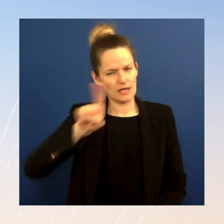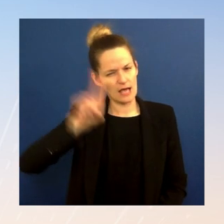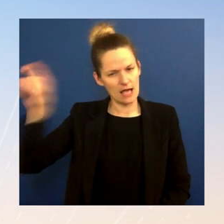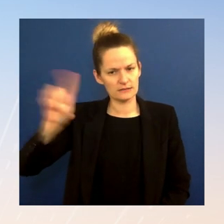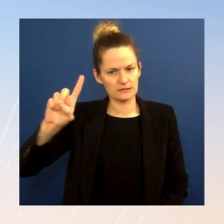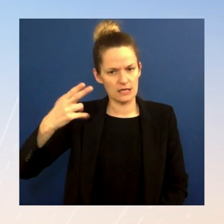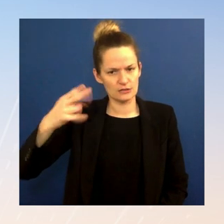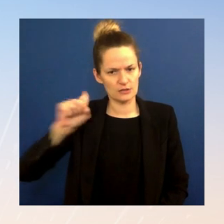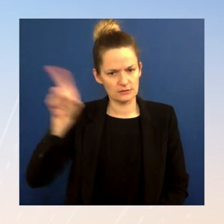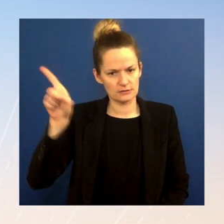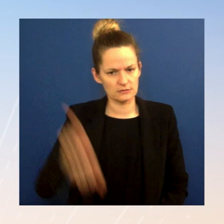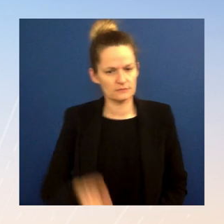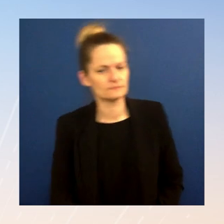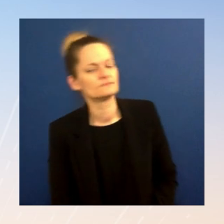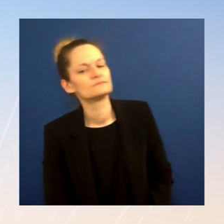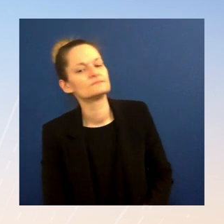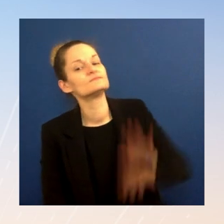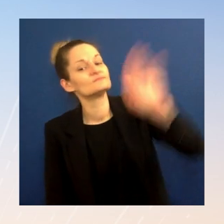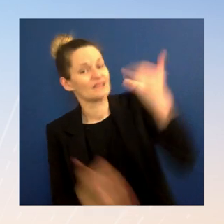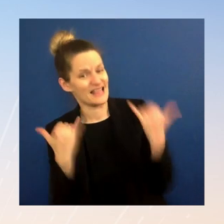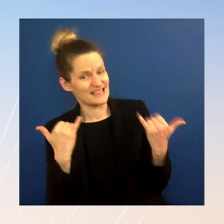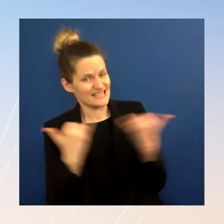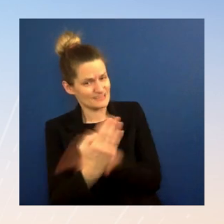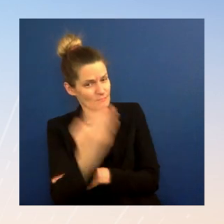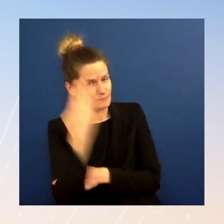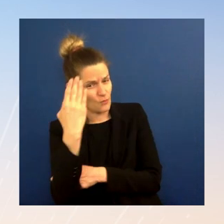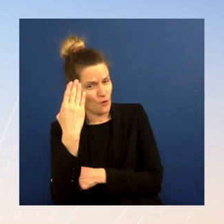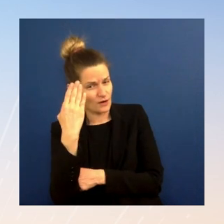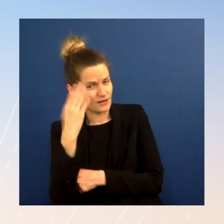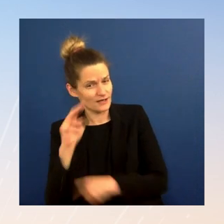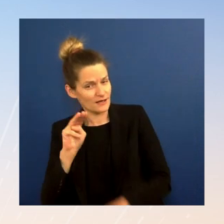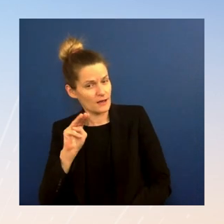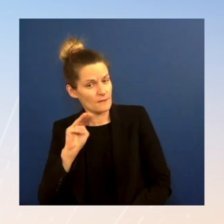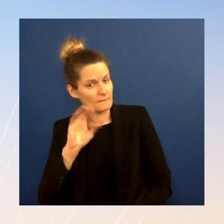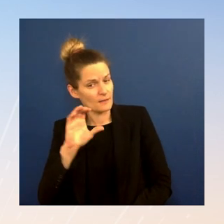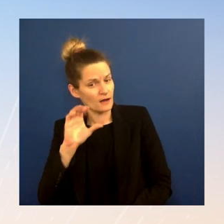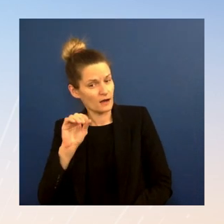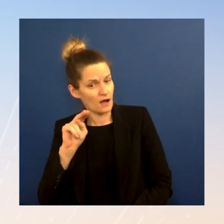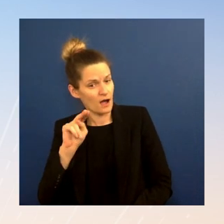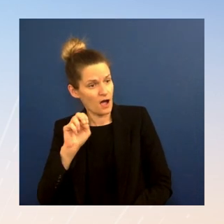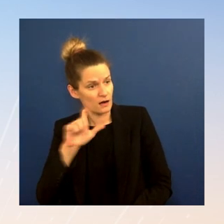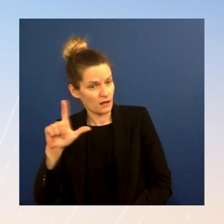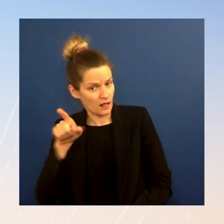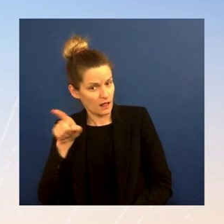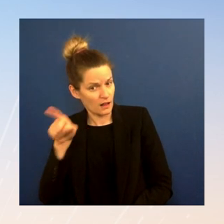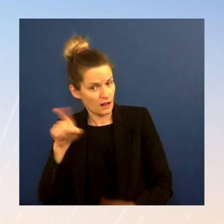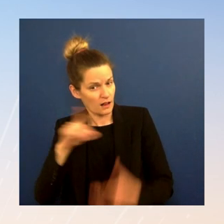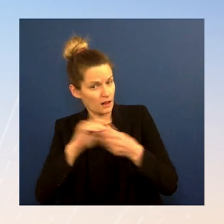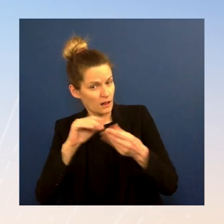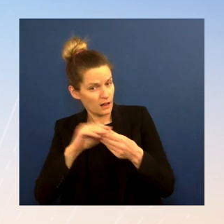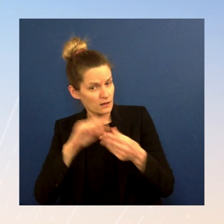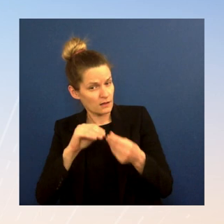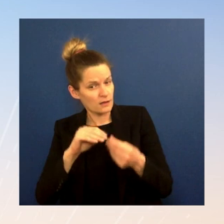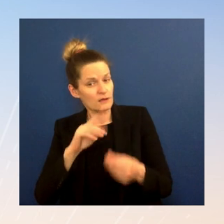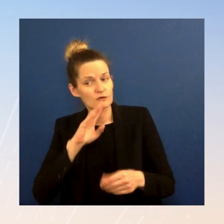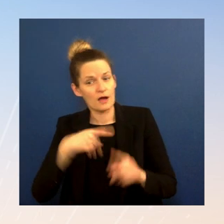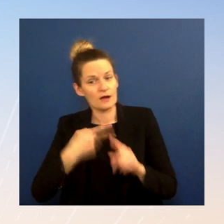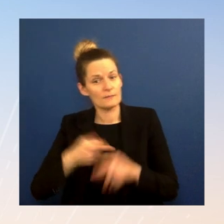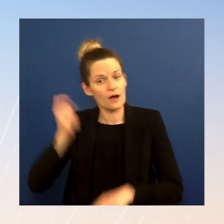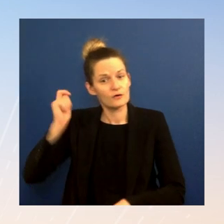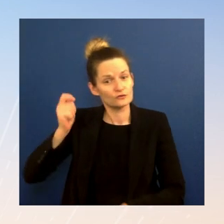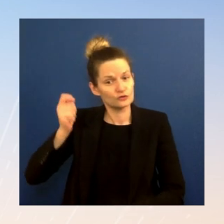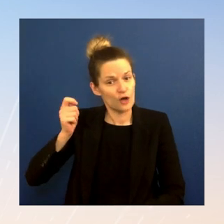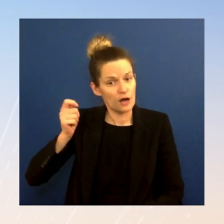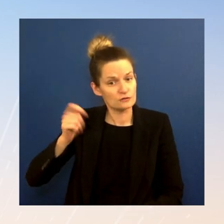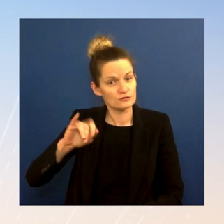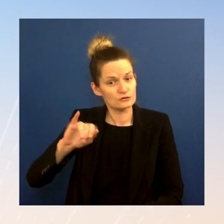Senate floor, and he was specifically talking about how some of her supporters have framed her experience as a public defender. And he said, quote, "If any judicial nominee does